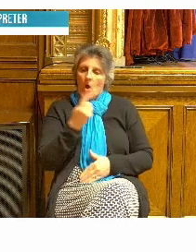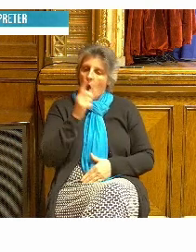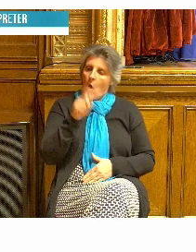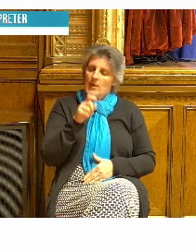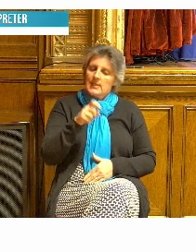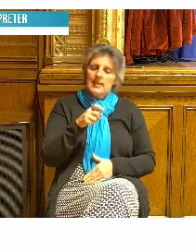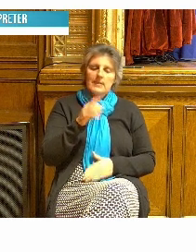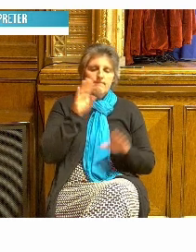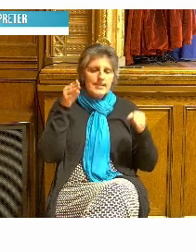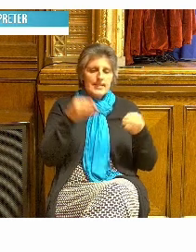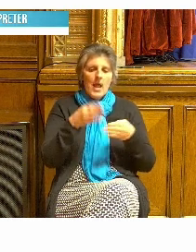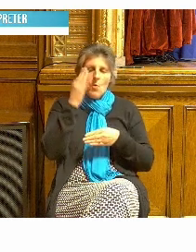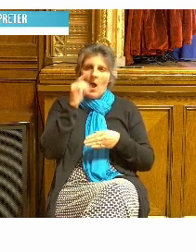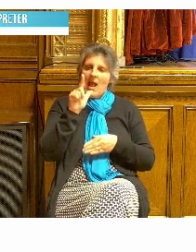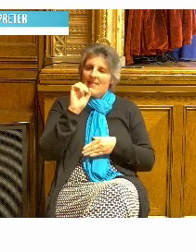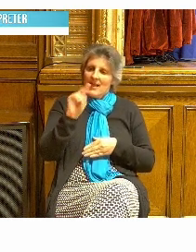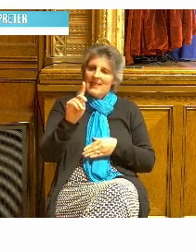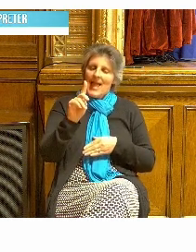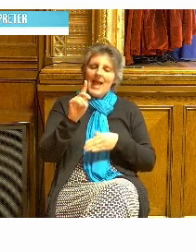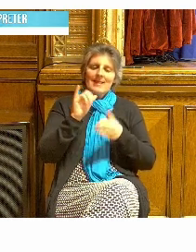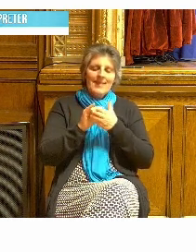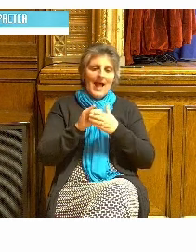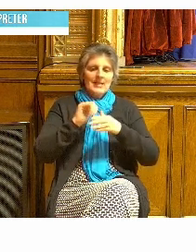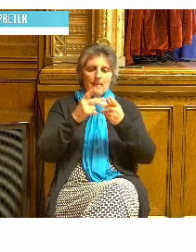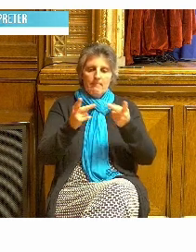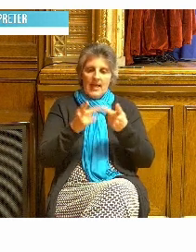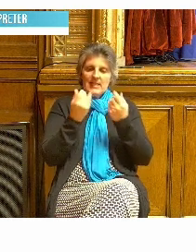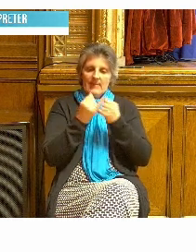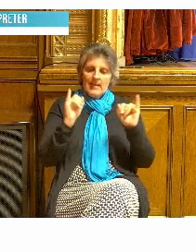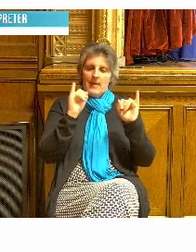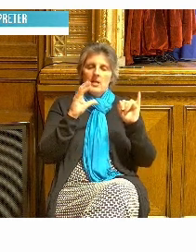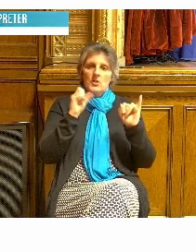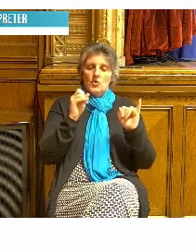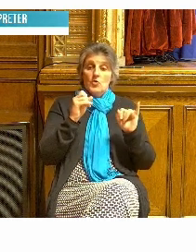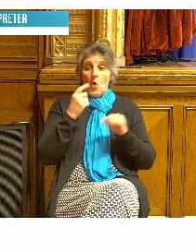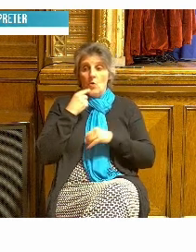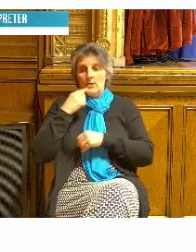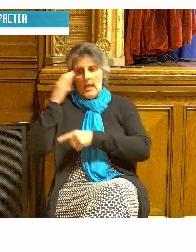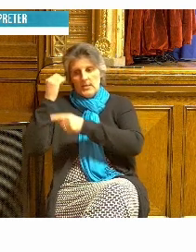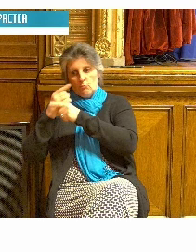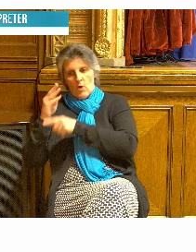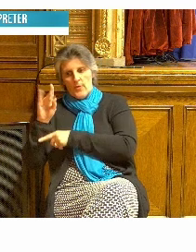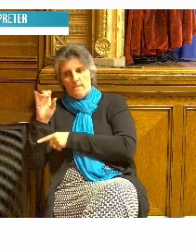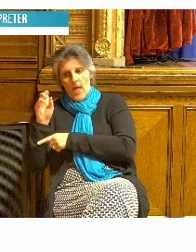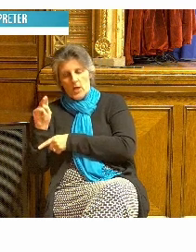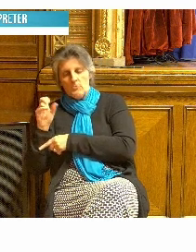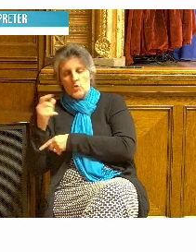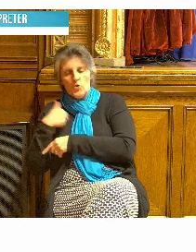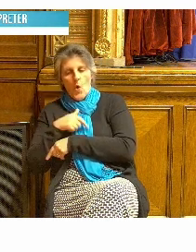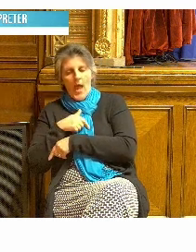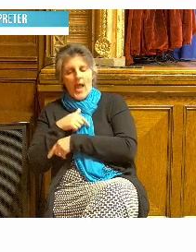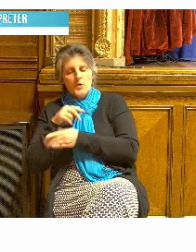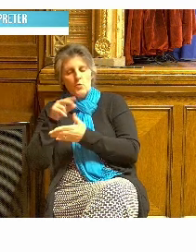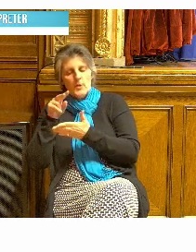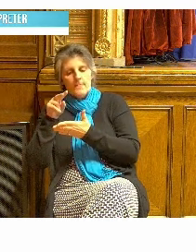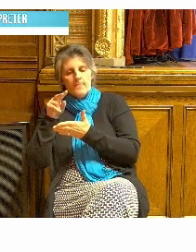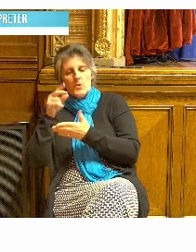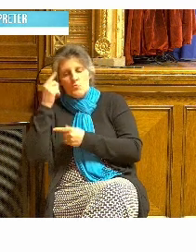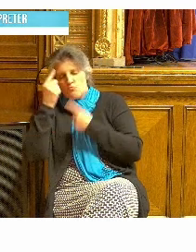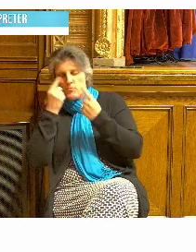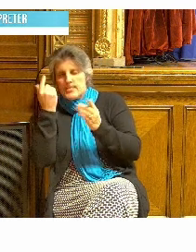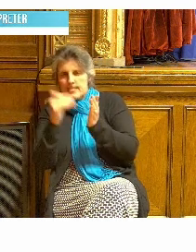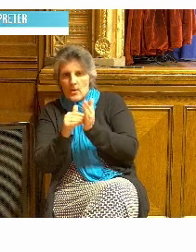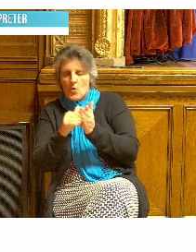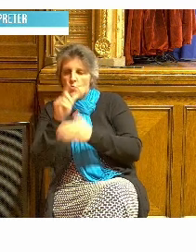to be centered because the land is the basis of independence, so says Brother Malcolm. And so as we reconsider,